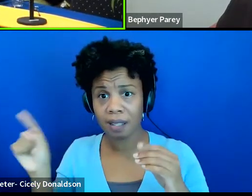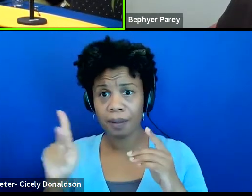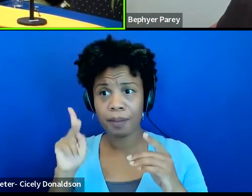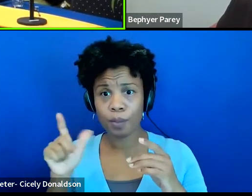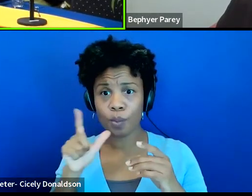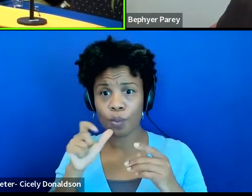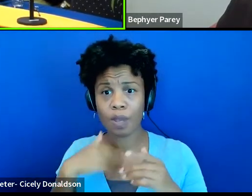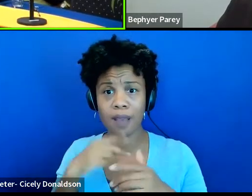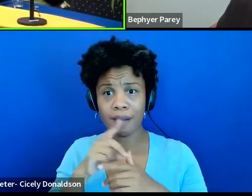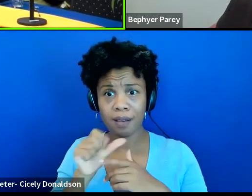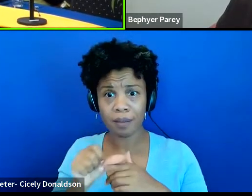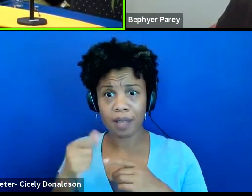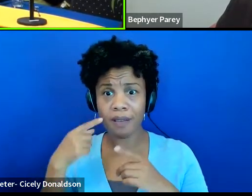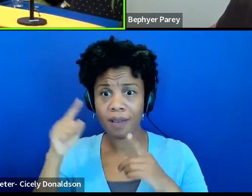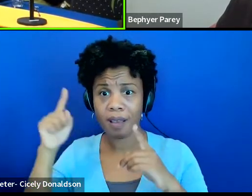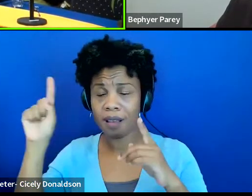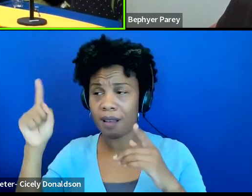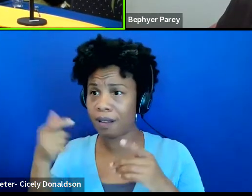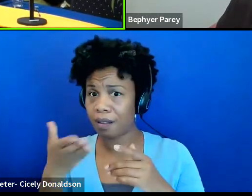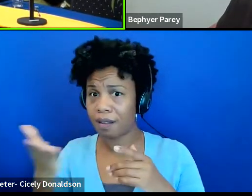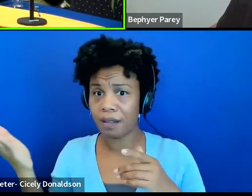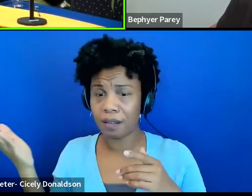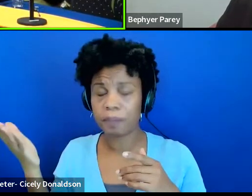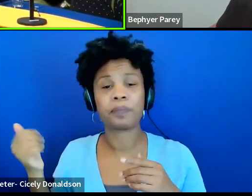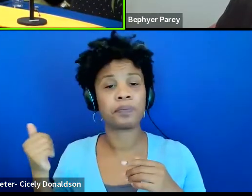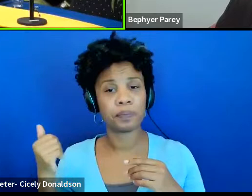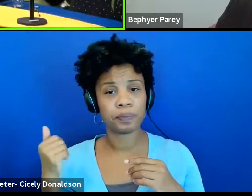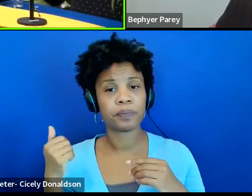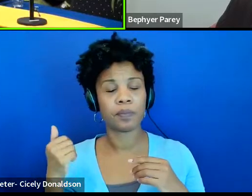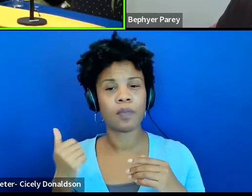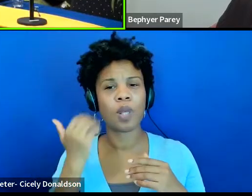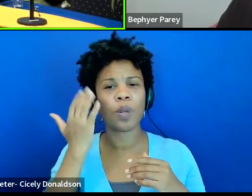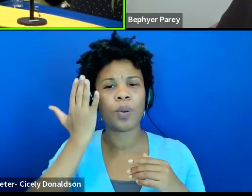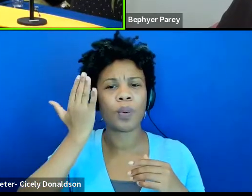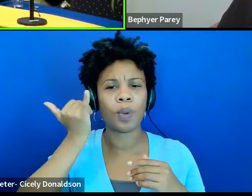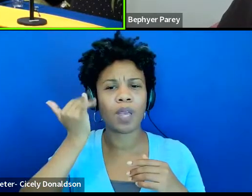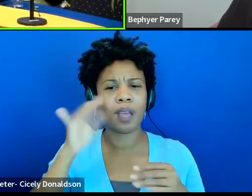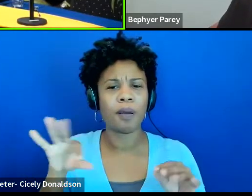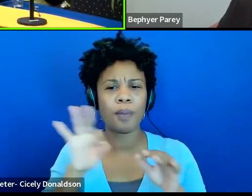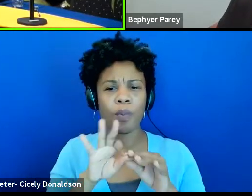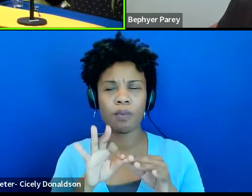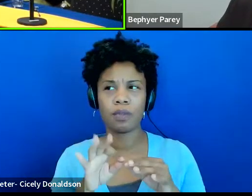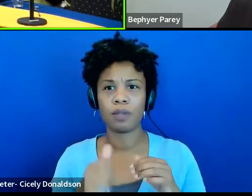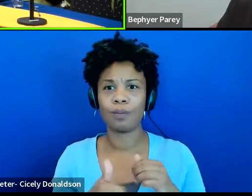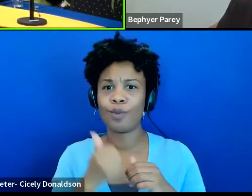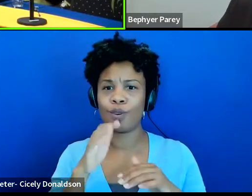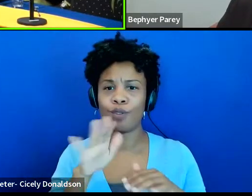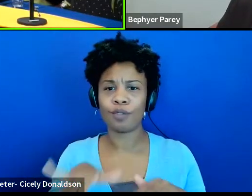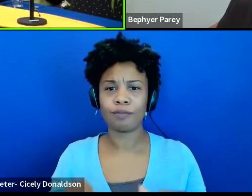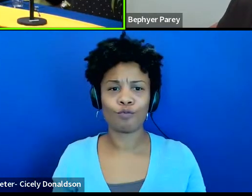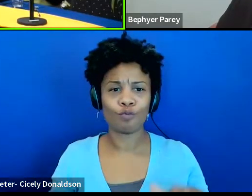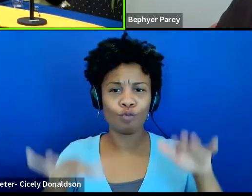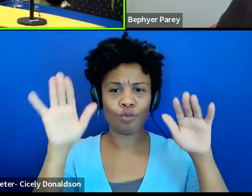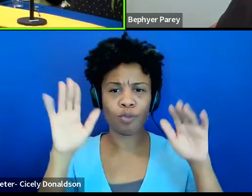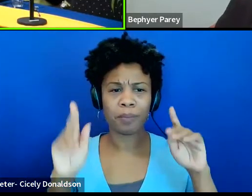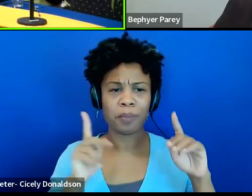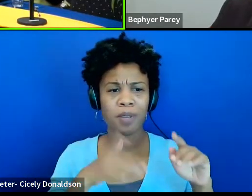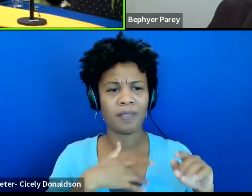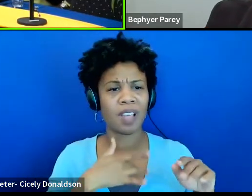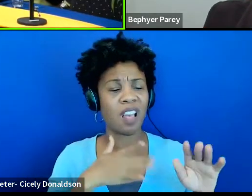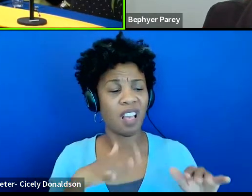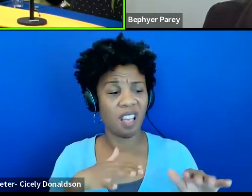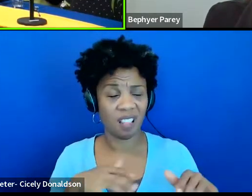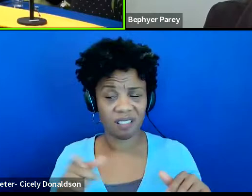light, because they have been brought up on this negative imagery that people with